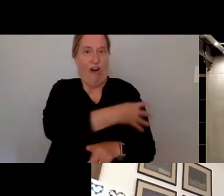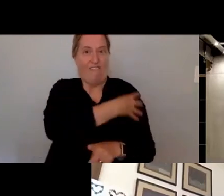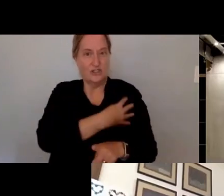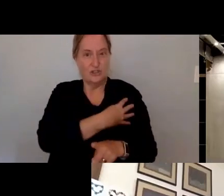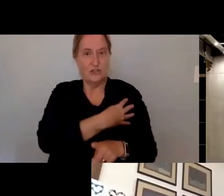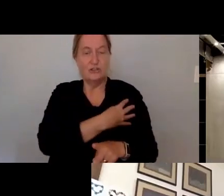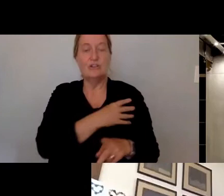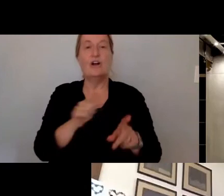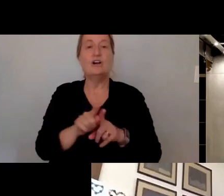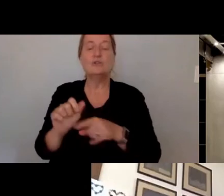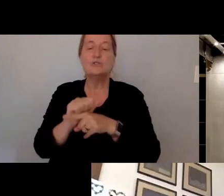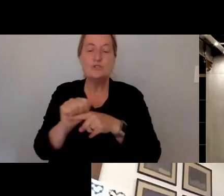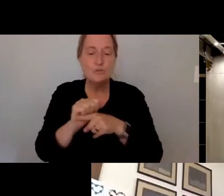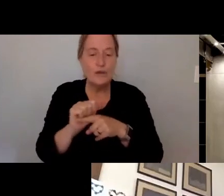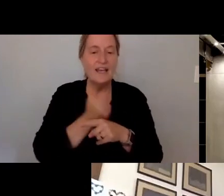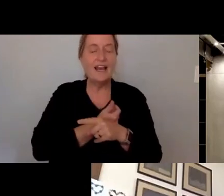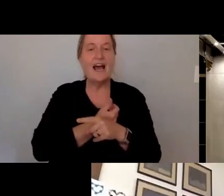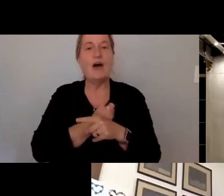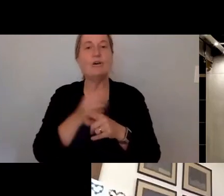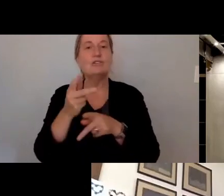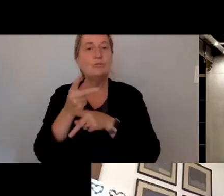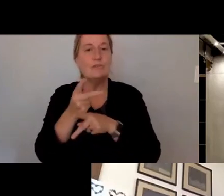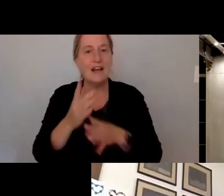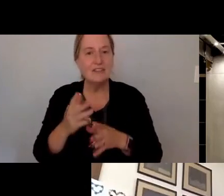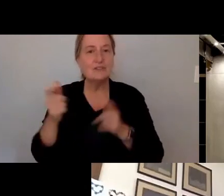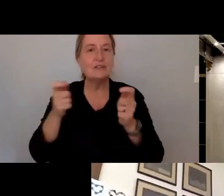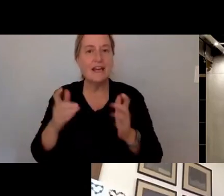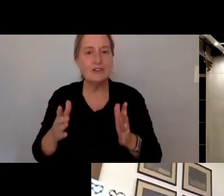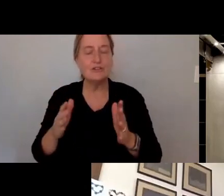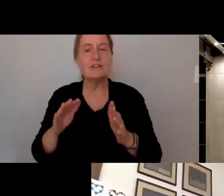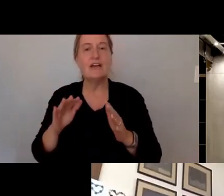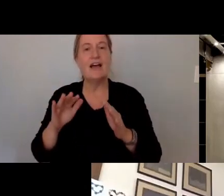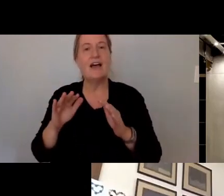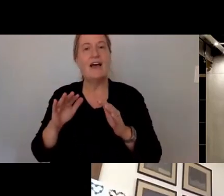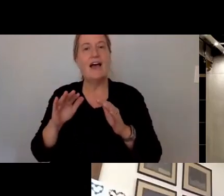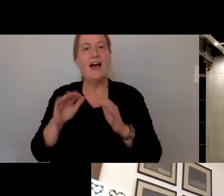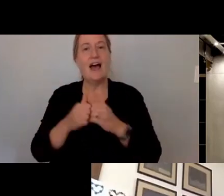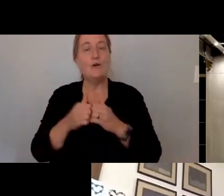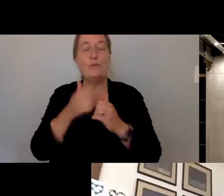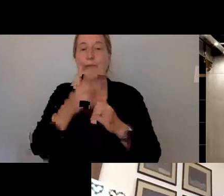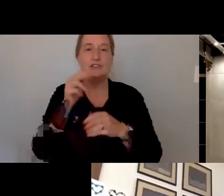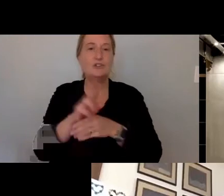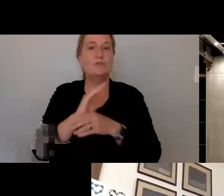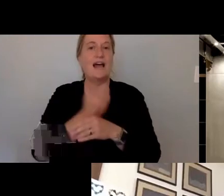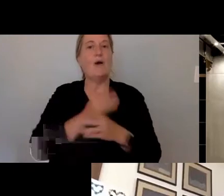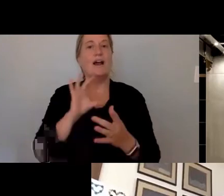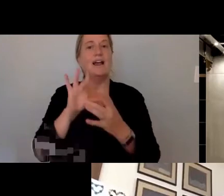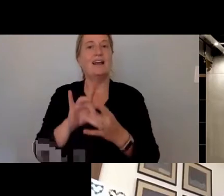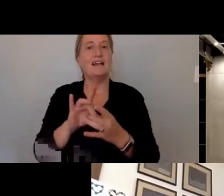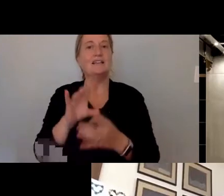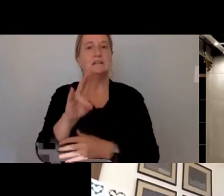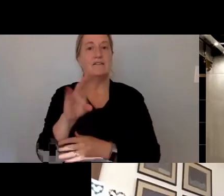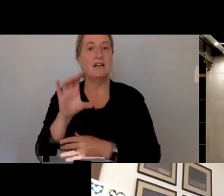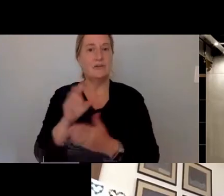and supervisors on not on how to work with people with disability, but how to best utilize the Connect 700 program, right? Training on accommodations.